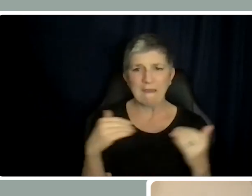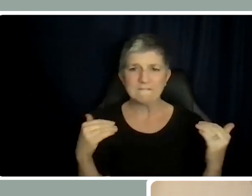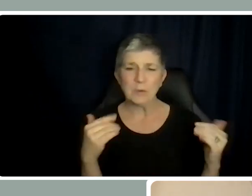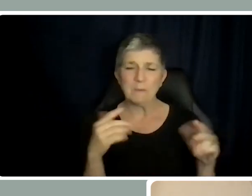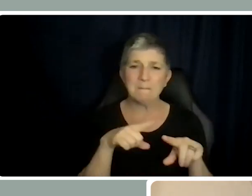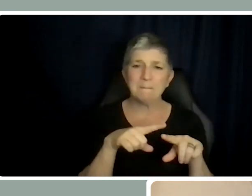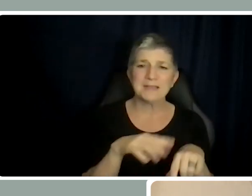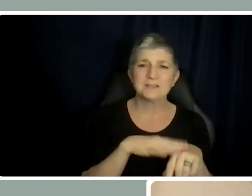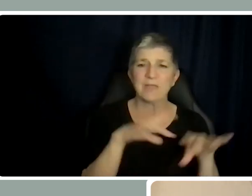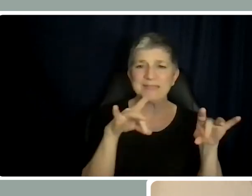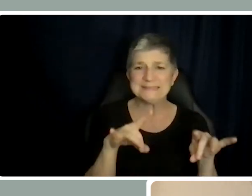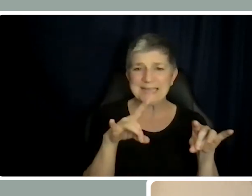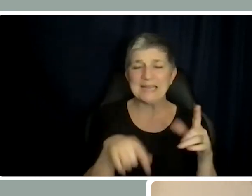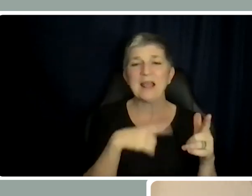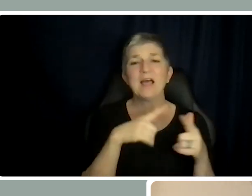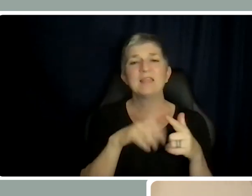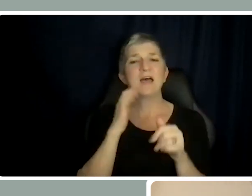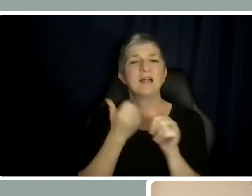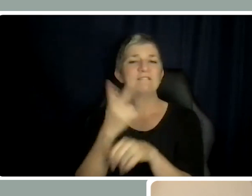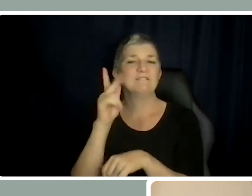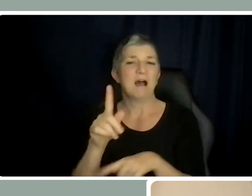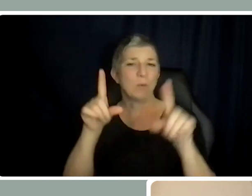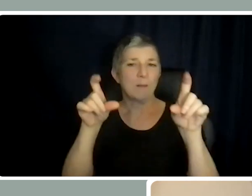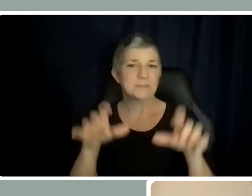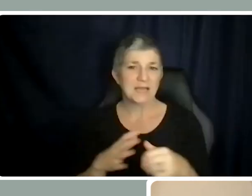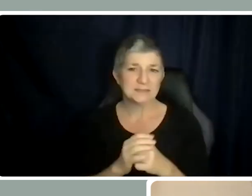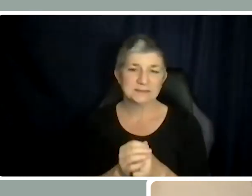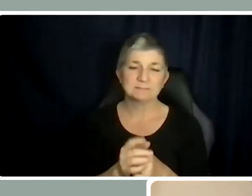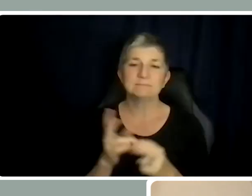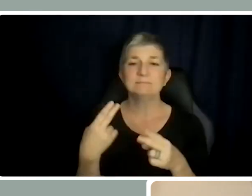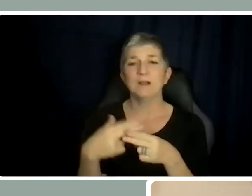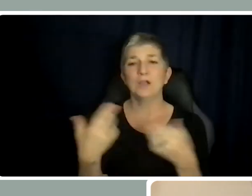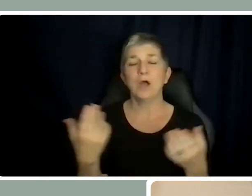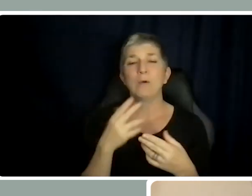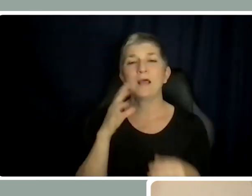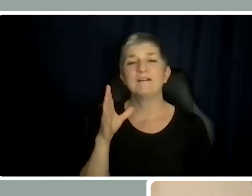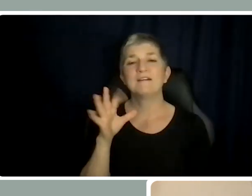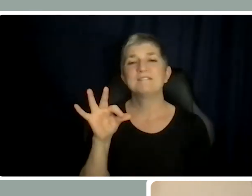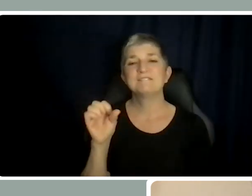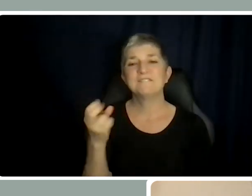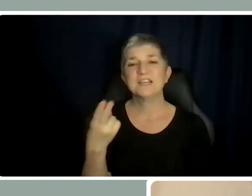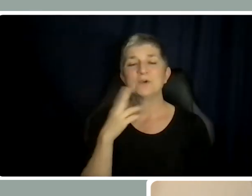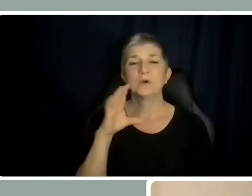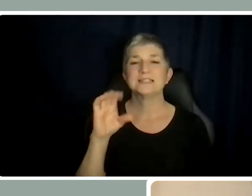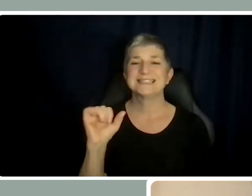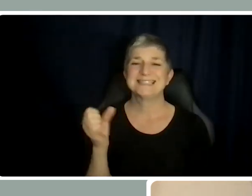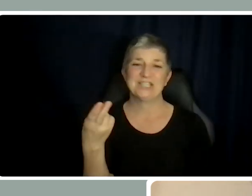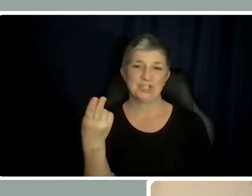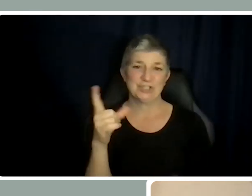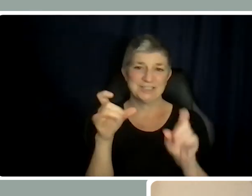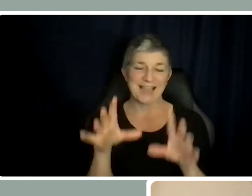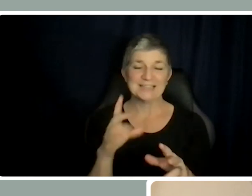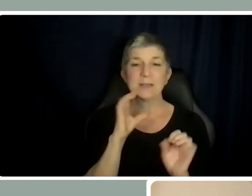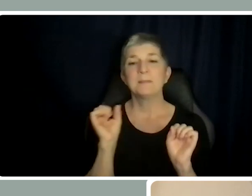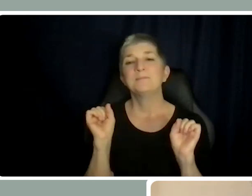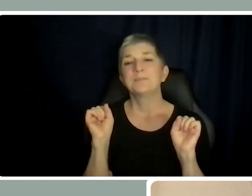level of the protein, then they'll do a follow-up test, which is usually called a FISH test or a CISH test. But basically they can